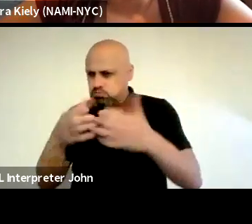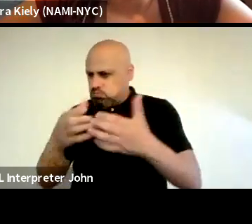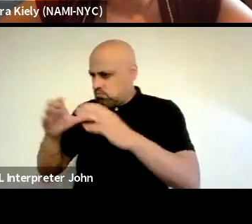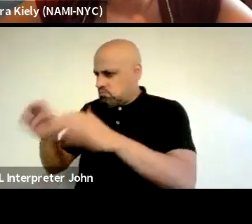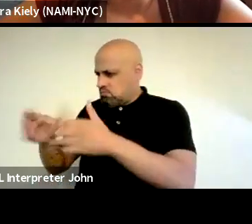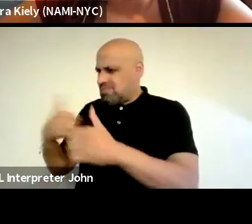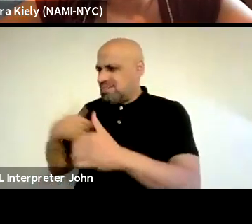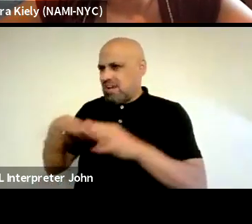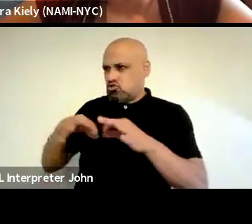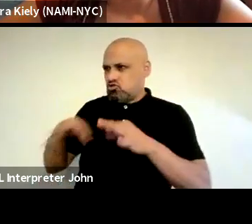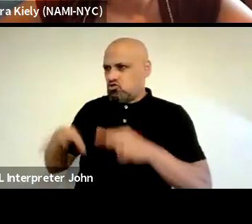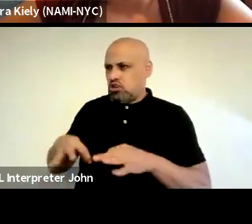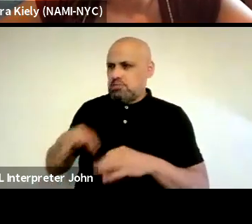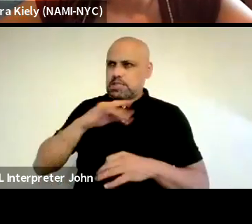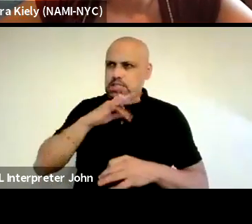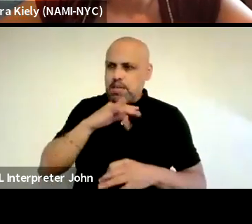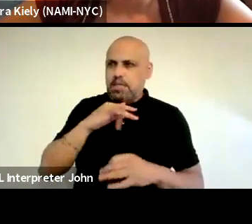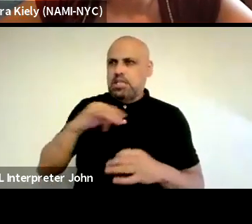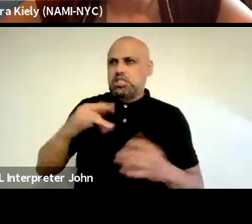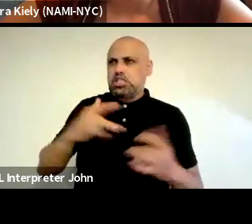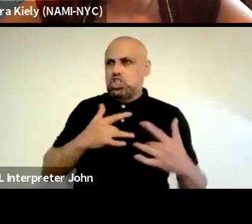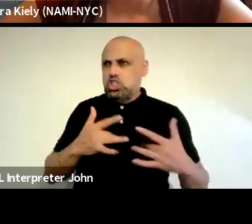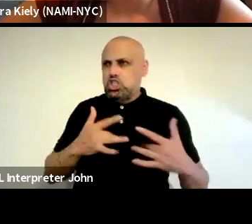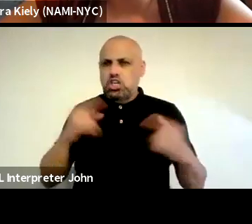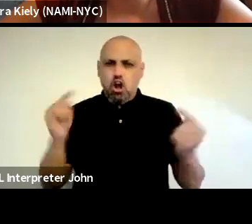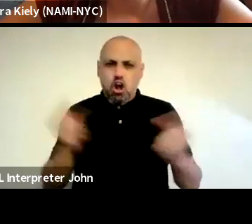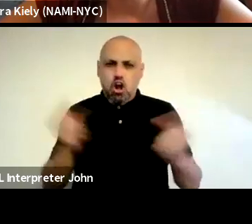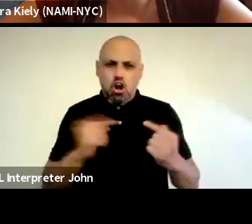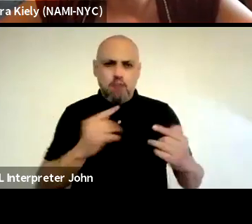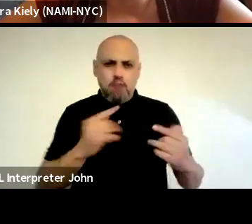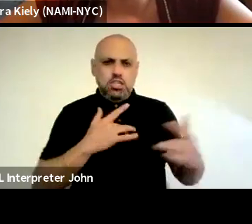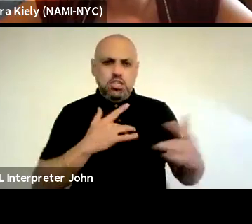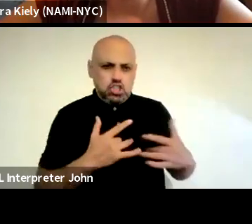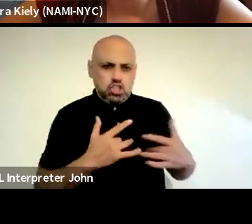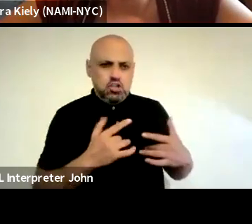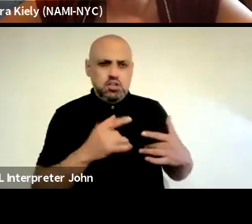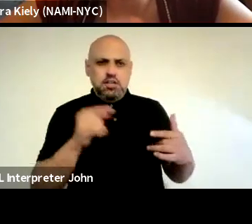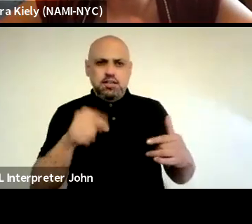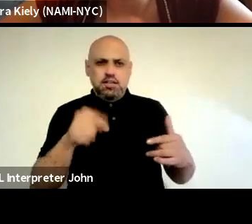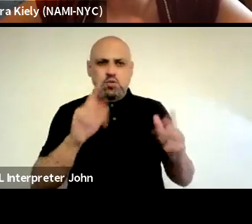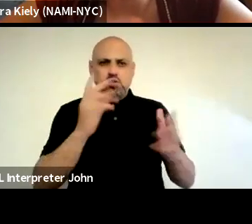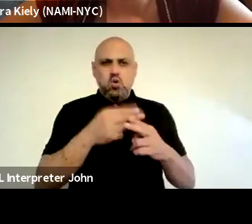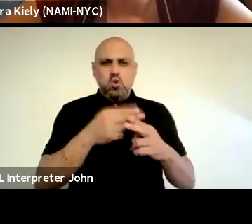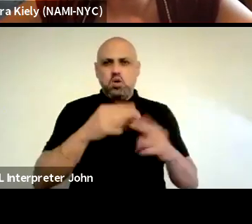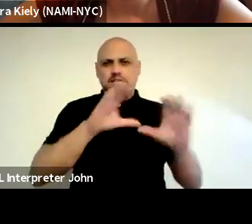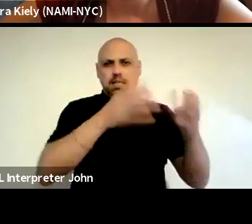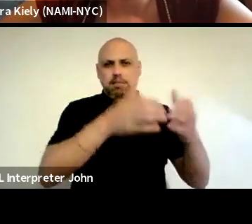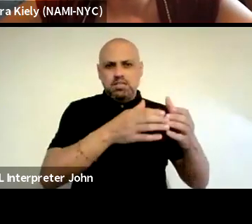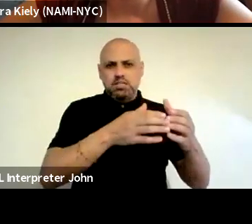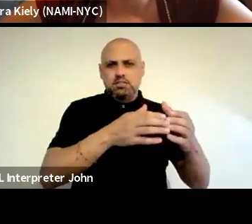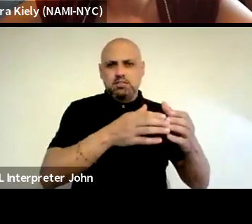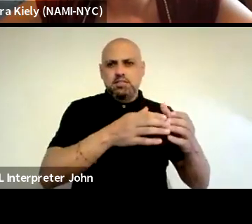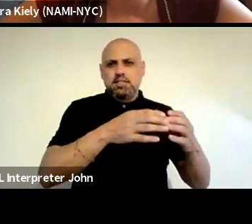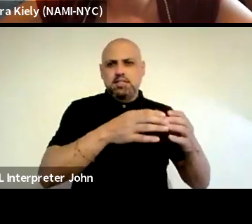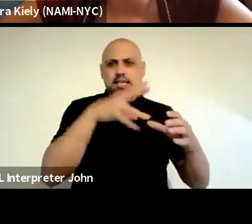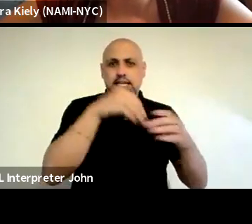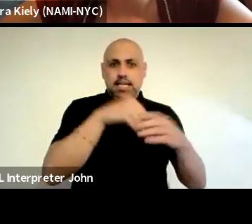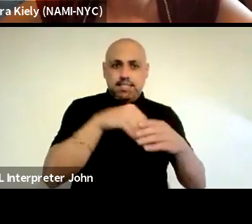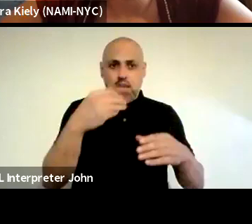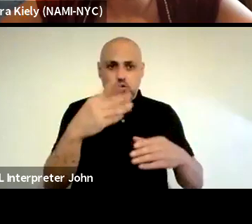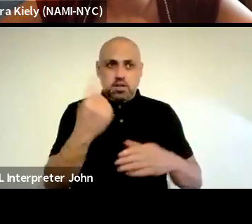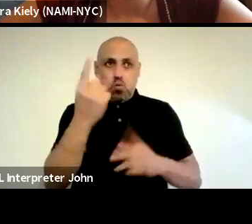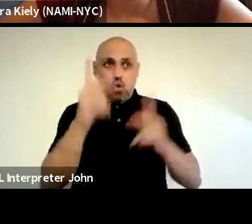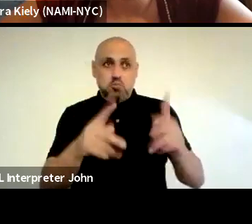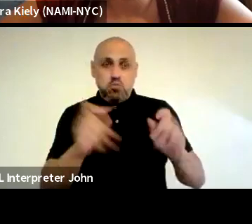describe, contamination concerns, harm concerns, symmetry, those are called dimensions. Now, inside contamination, one person can be afraid